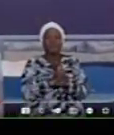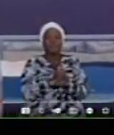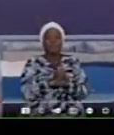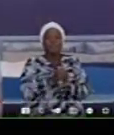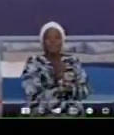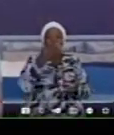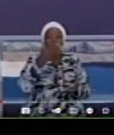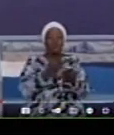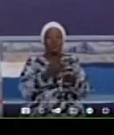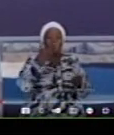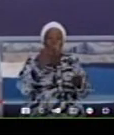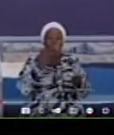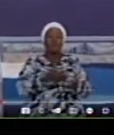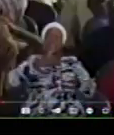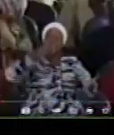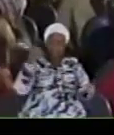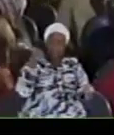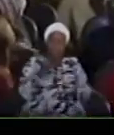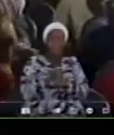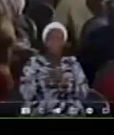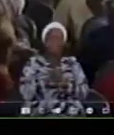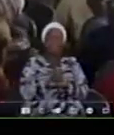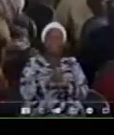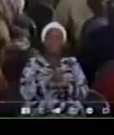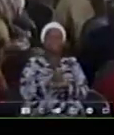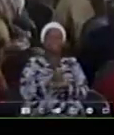A good, good amen.